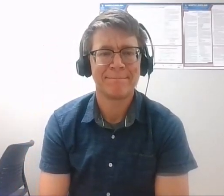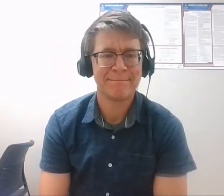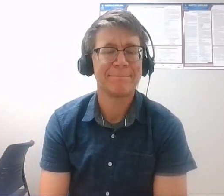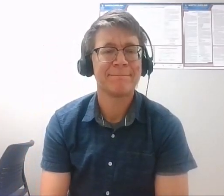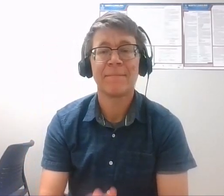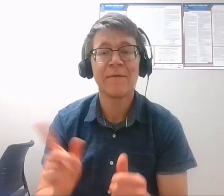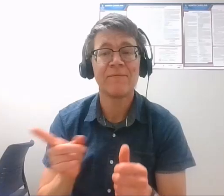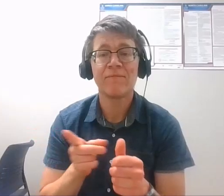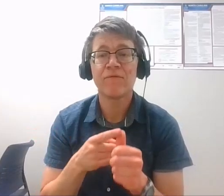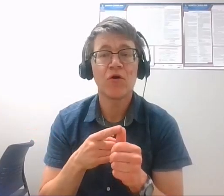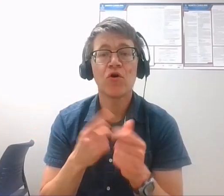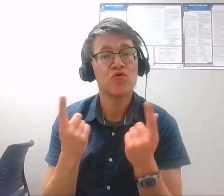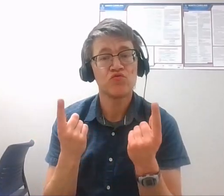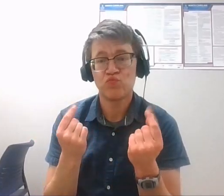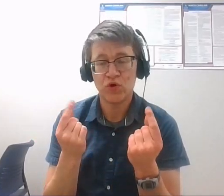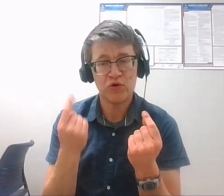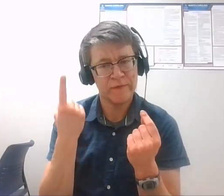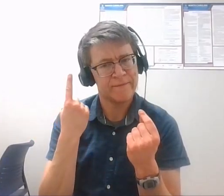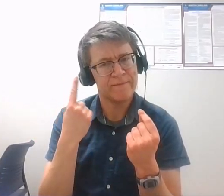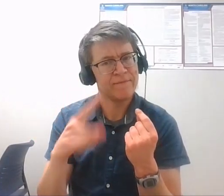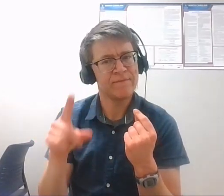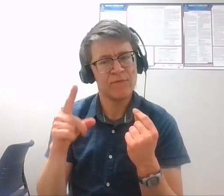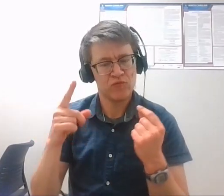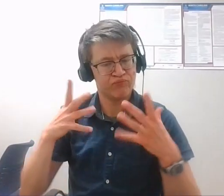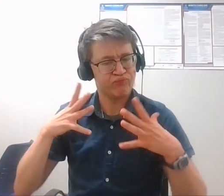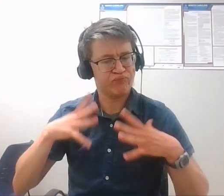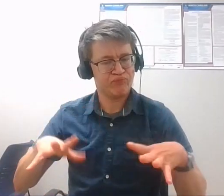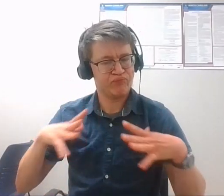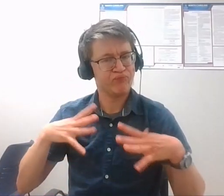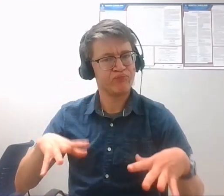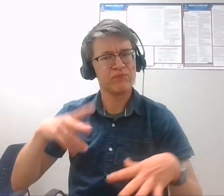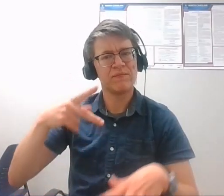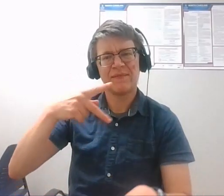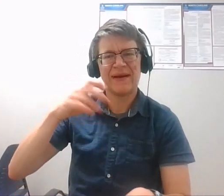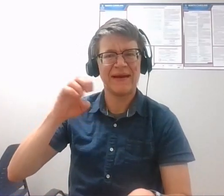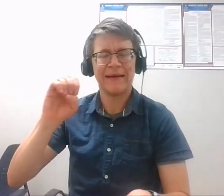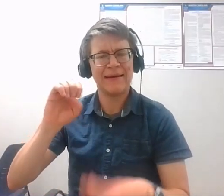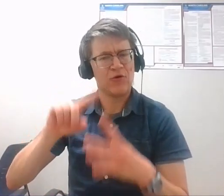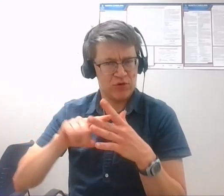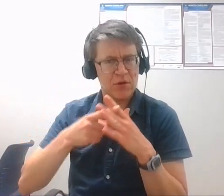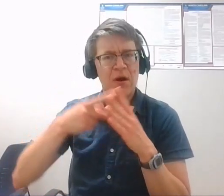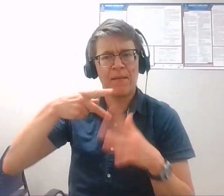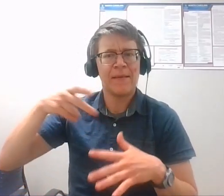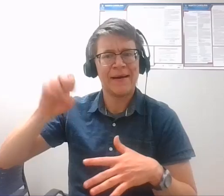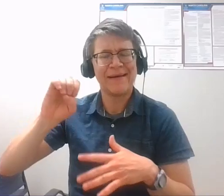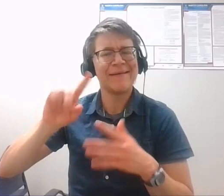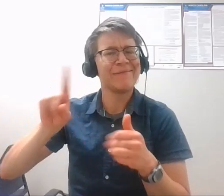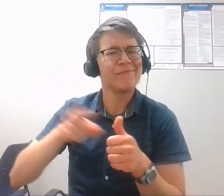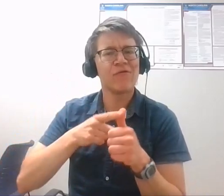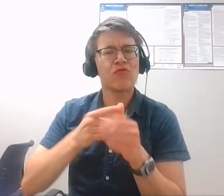The first step in donning personal protective equipment is good hand hygiene.